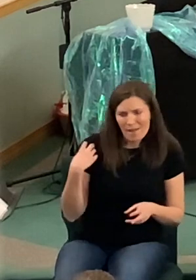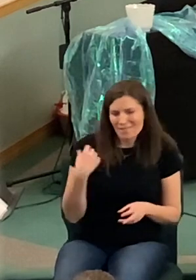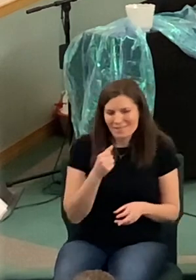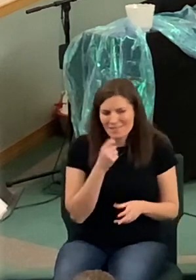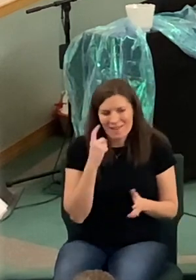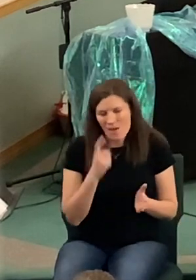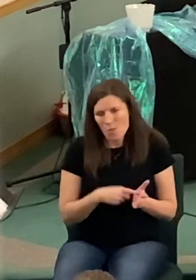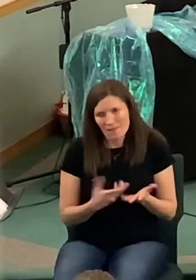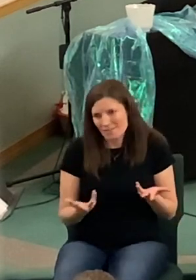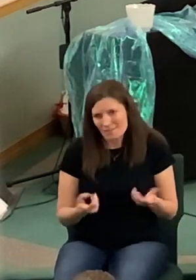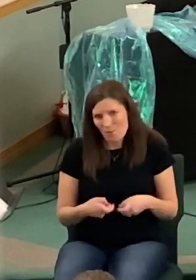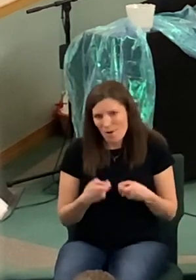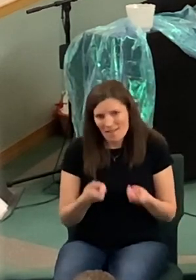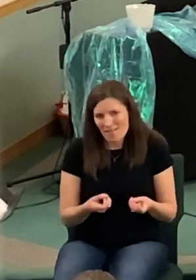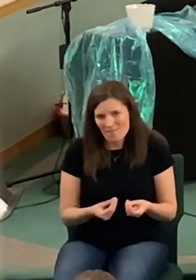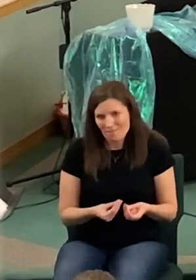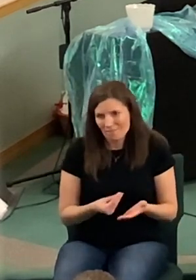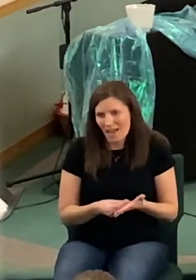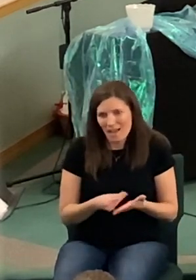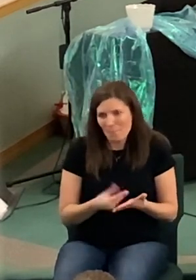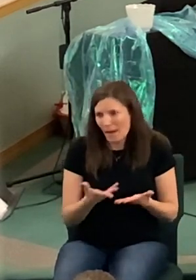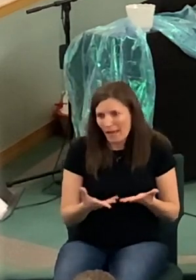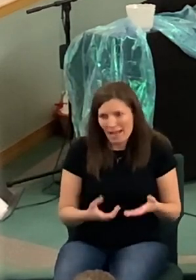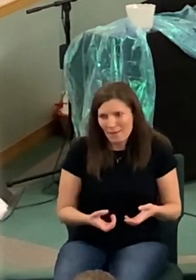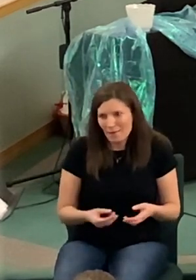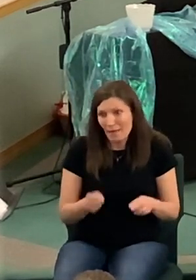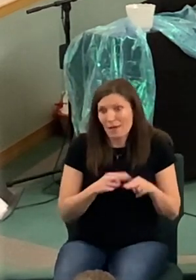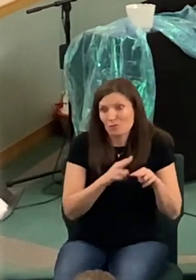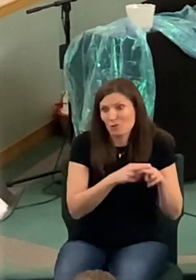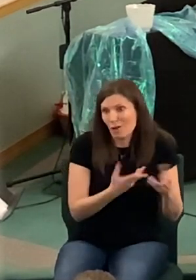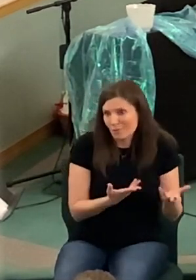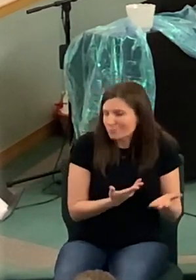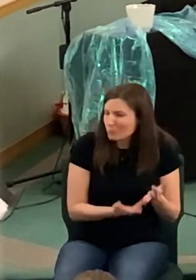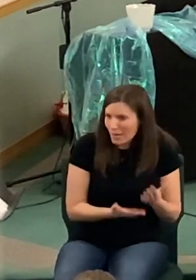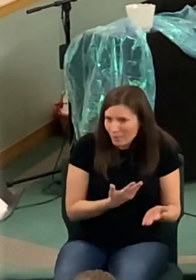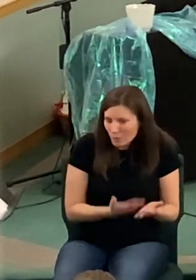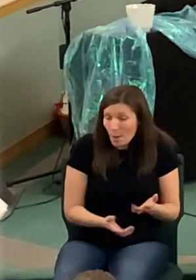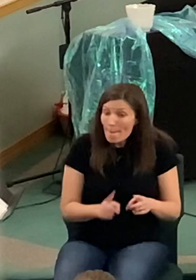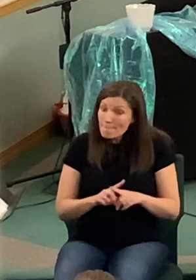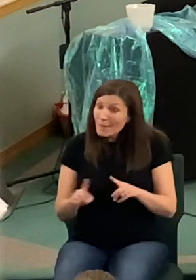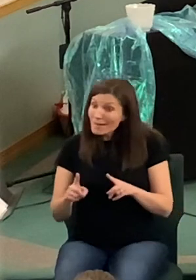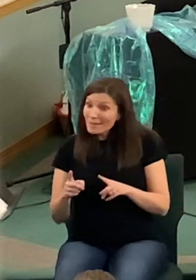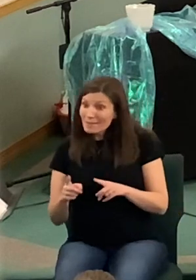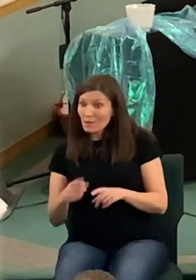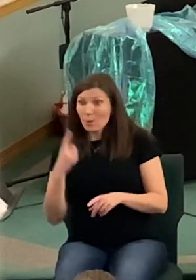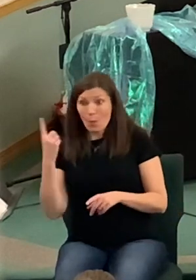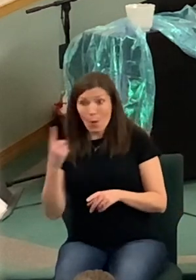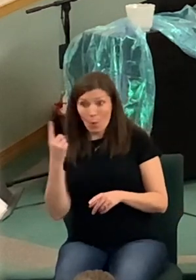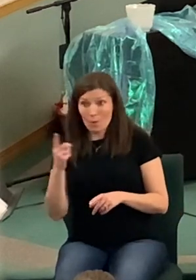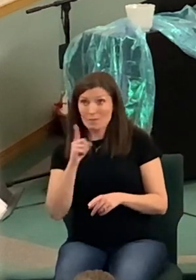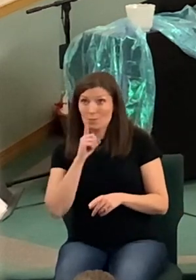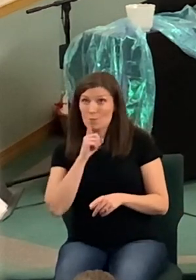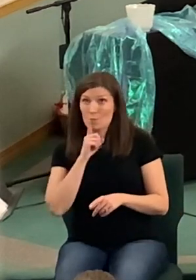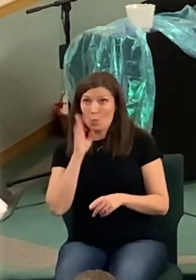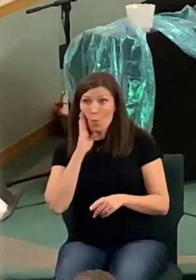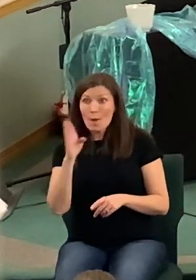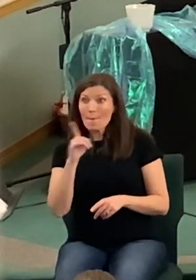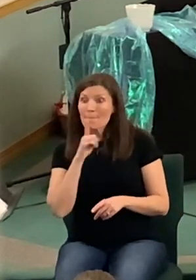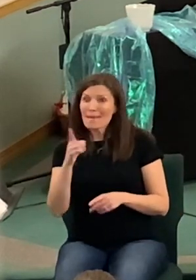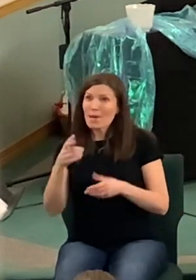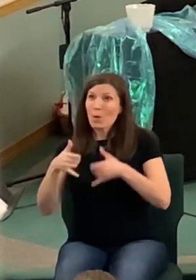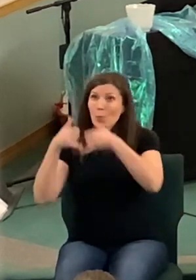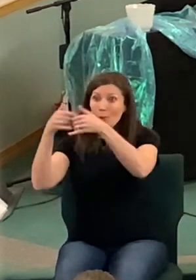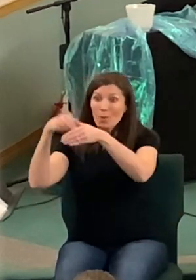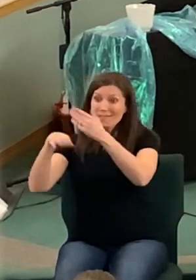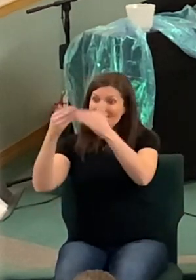comfort in the fact that when we work hard for God, there will always be rewards in heaven for us. So